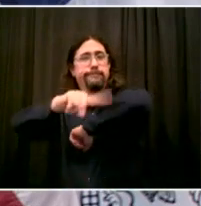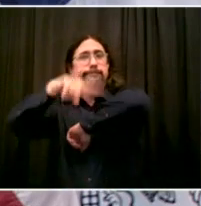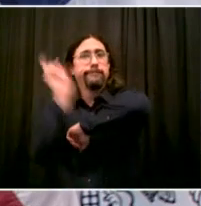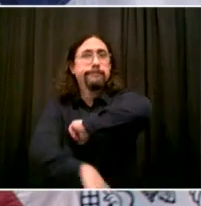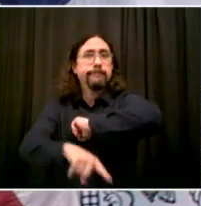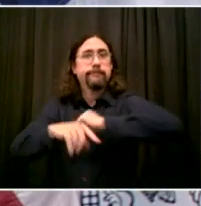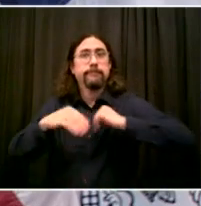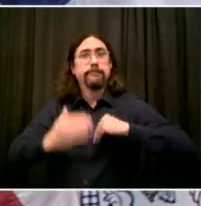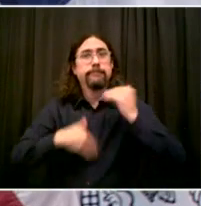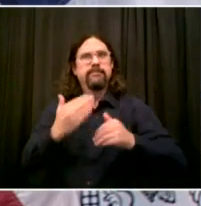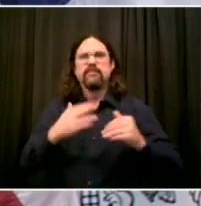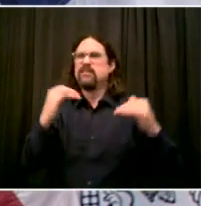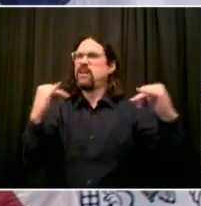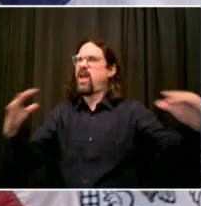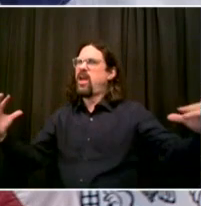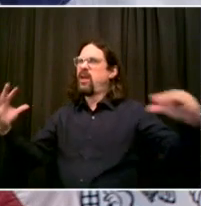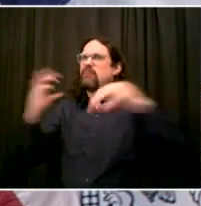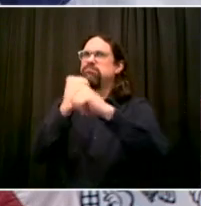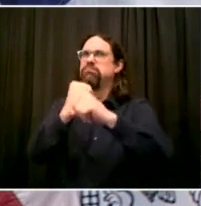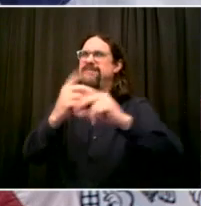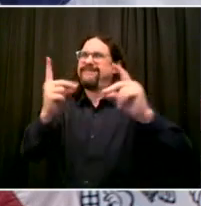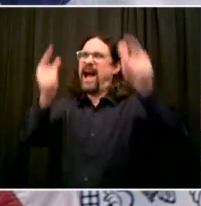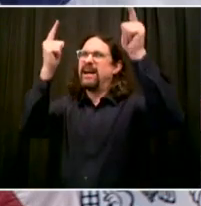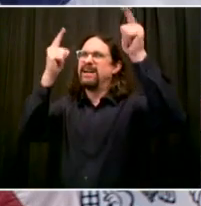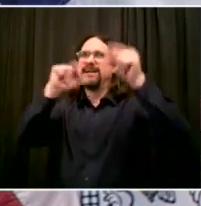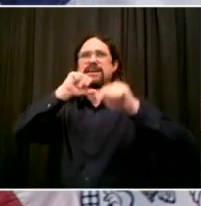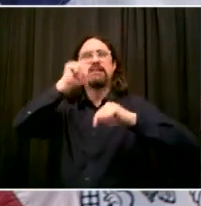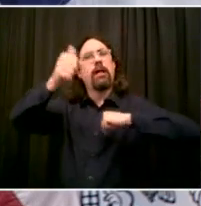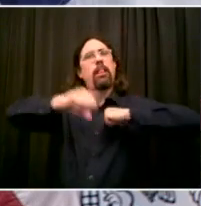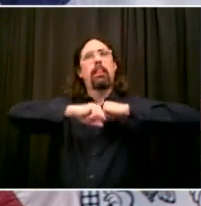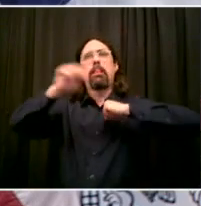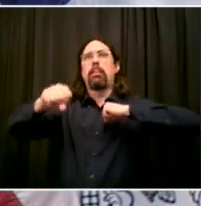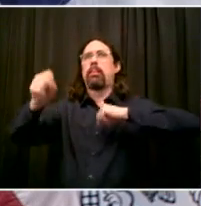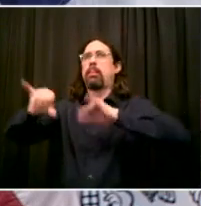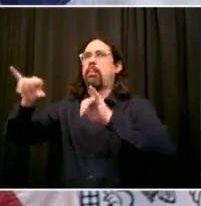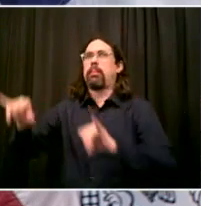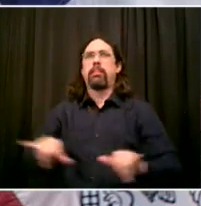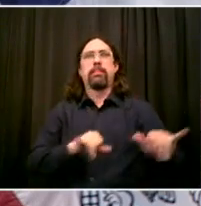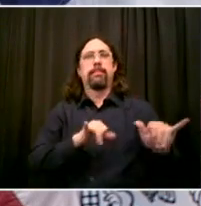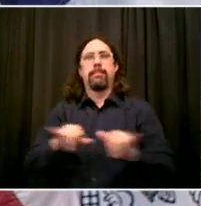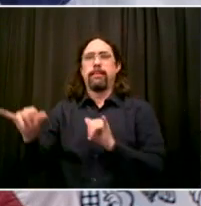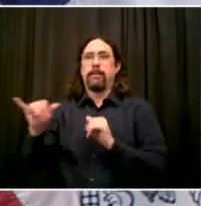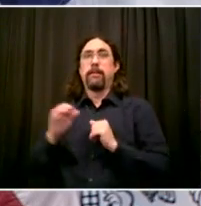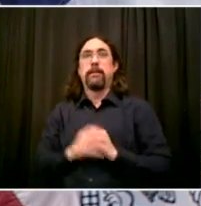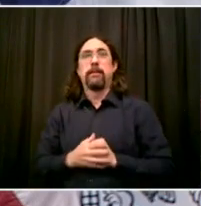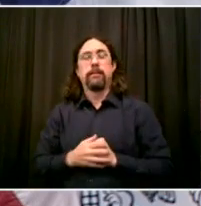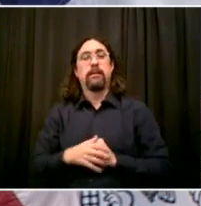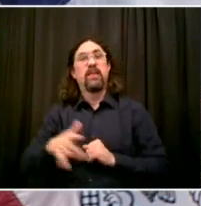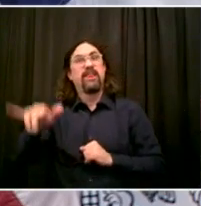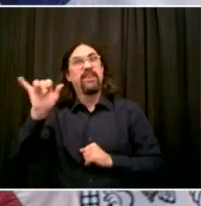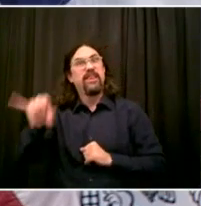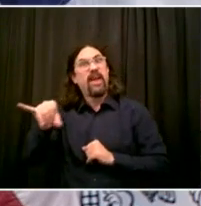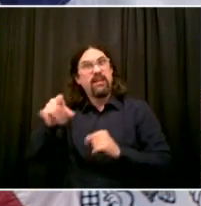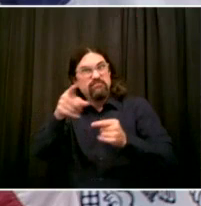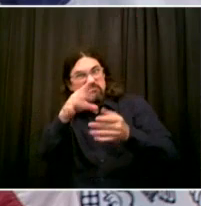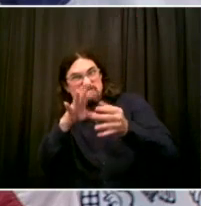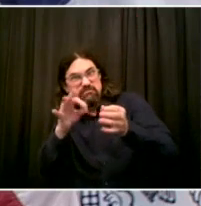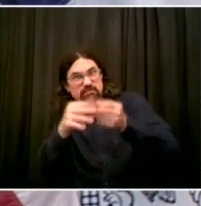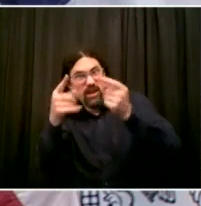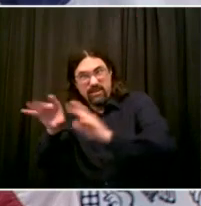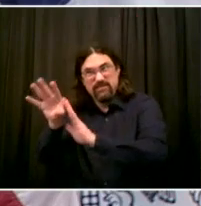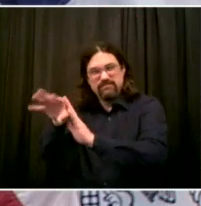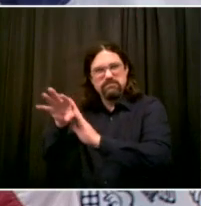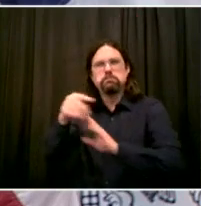If further action is needed, we'll be public about that as well. Go ahead, James. Just a quick follow-up for my colleague,